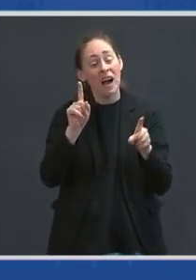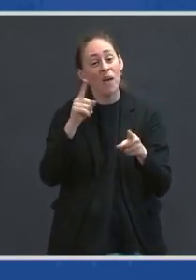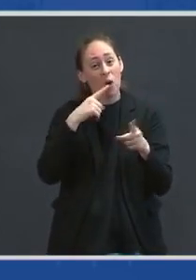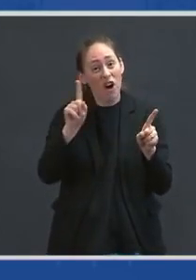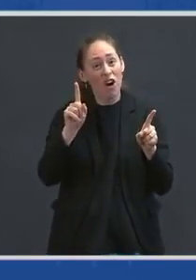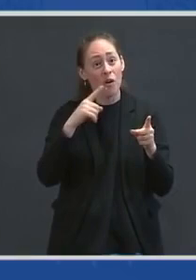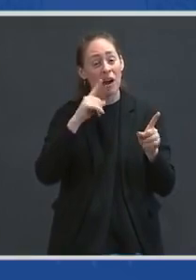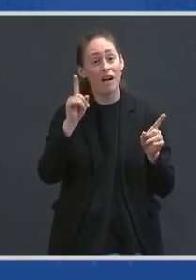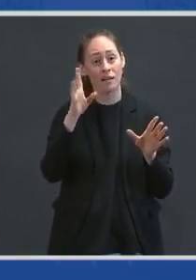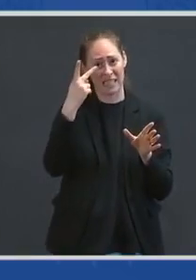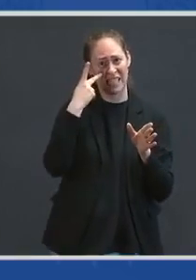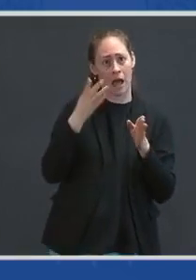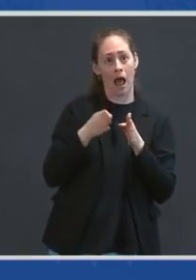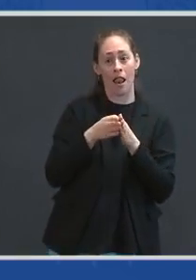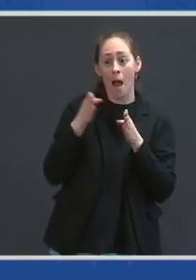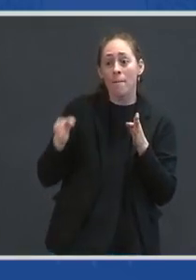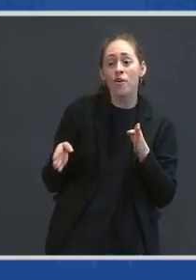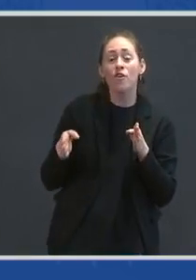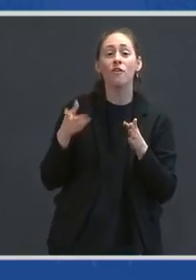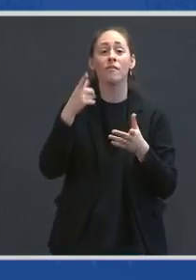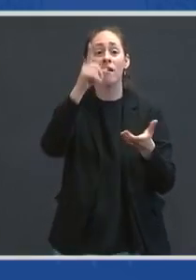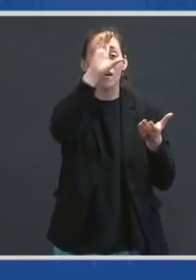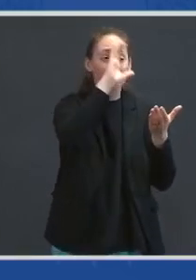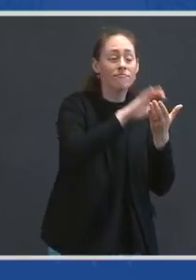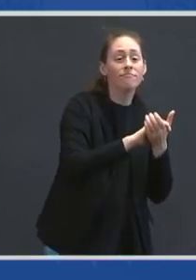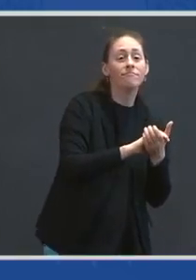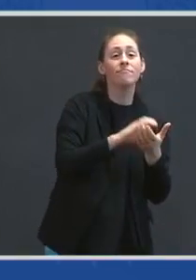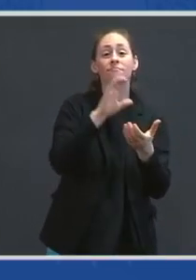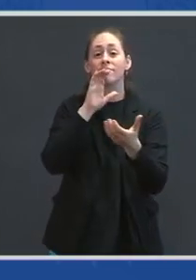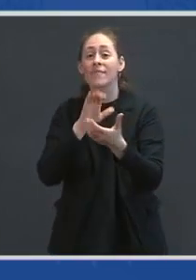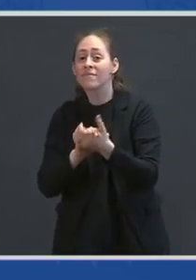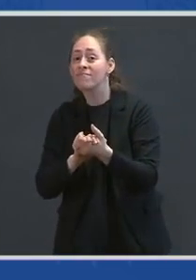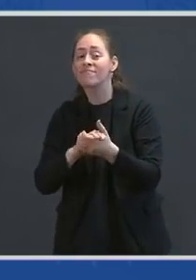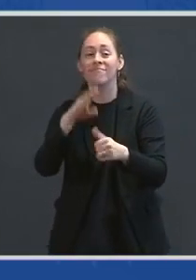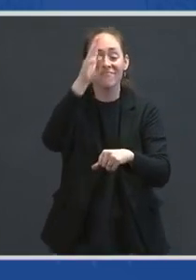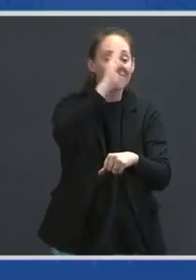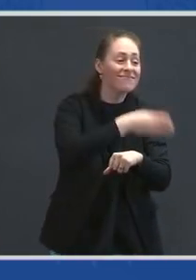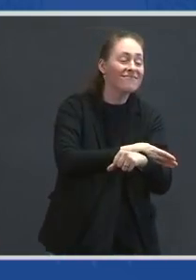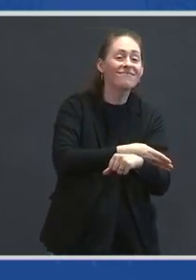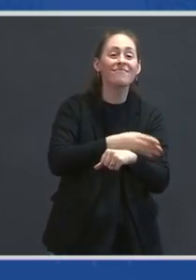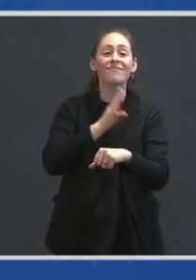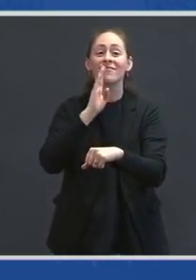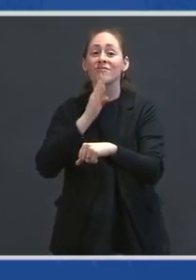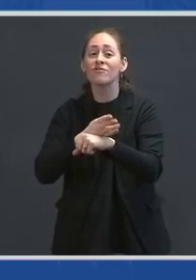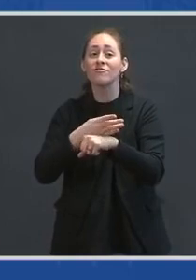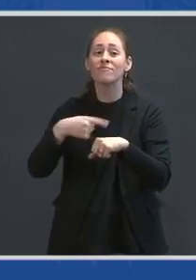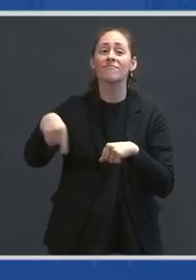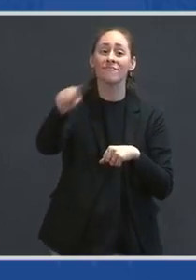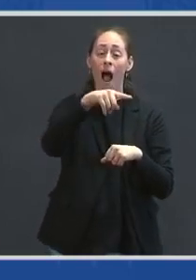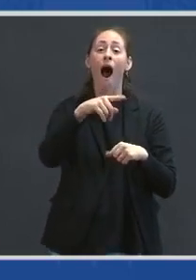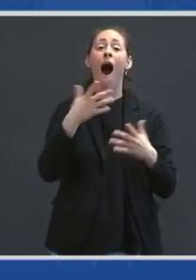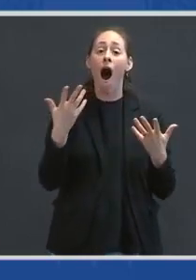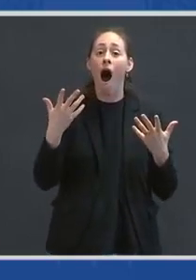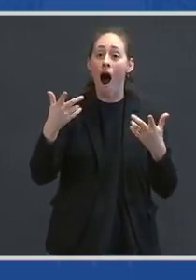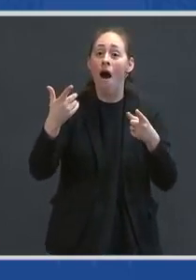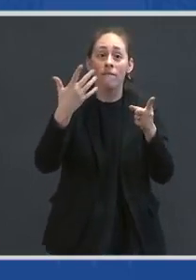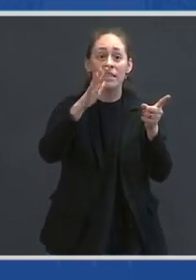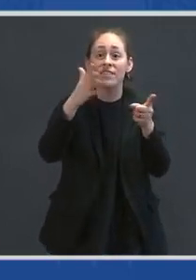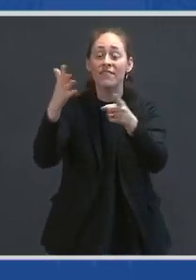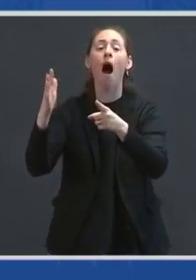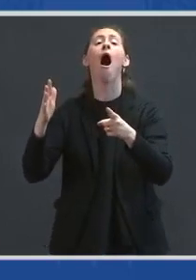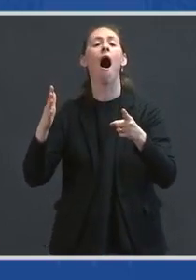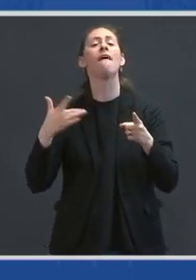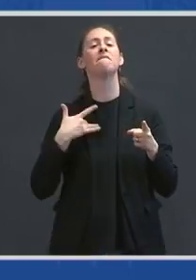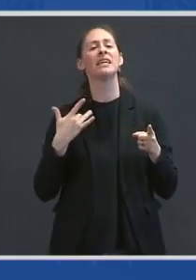your wife, your son, your daughter getting it, that you will be much more inclined to get it. Listen to Dr. Fauci. Listen to